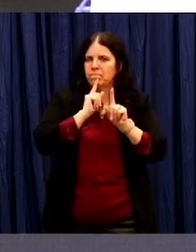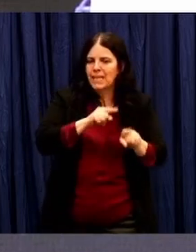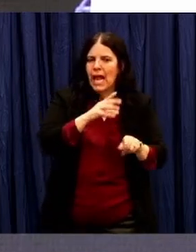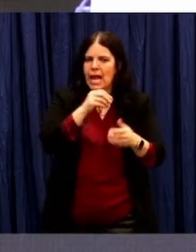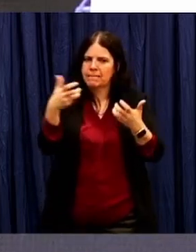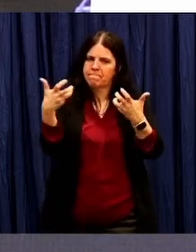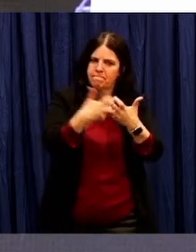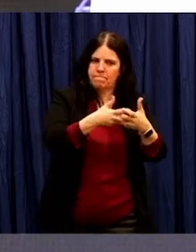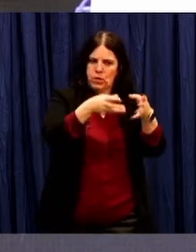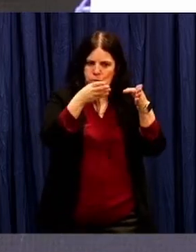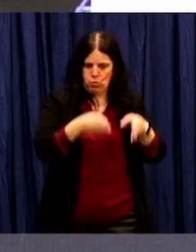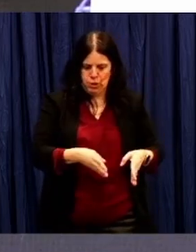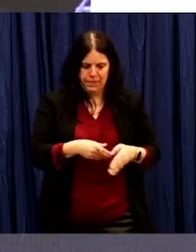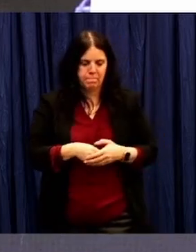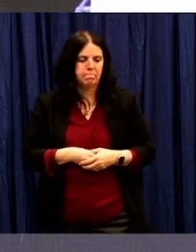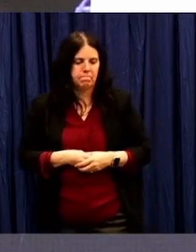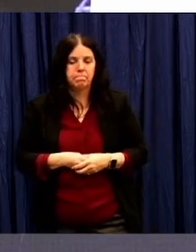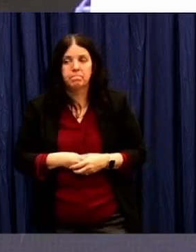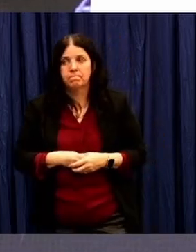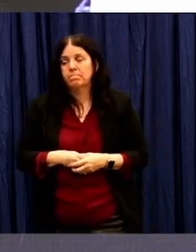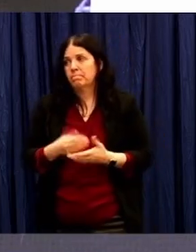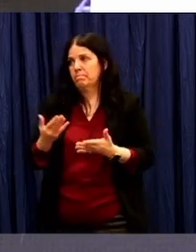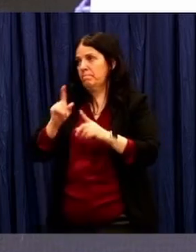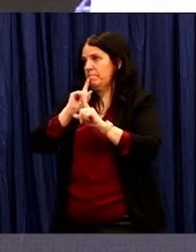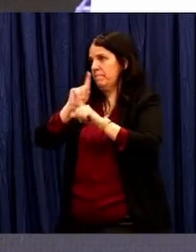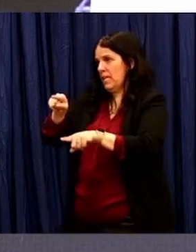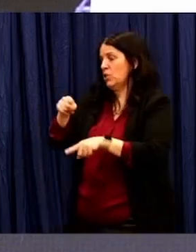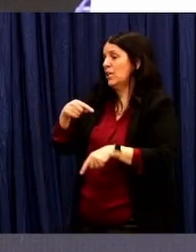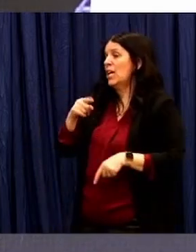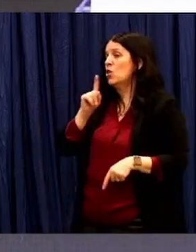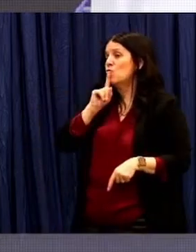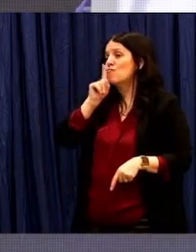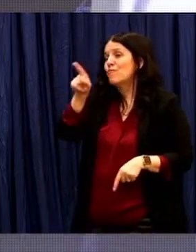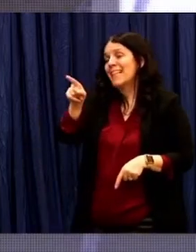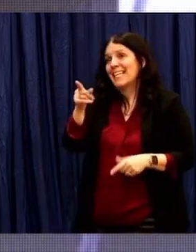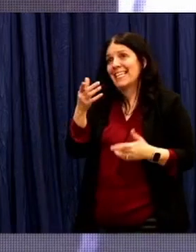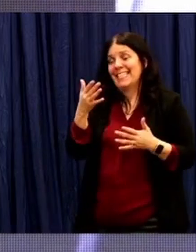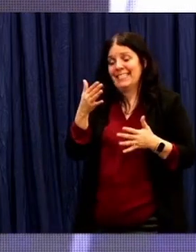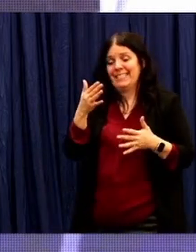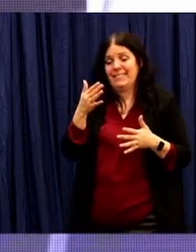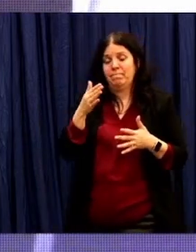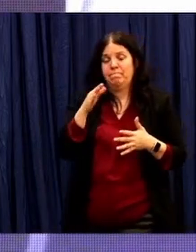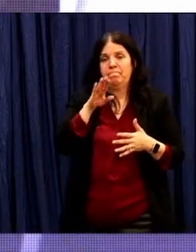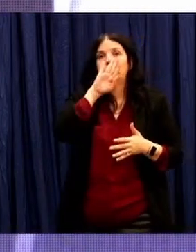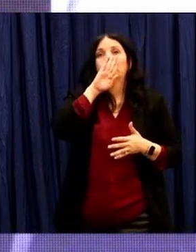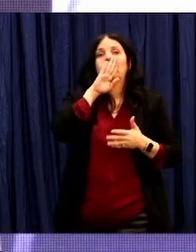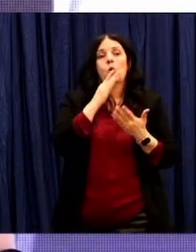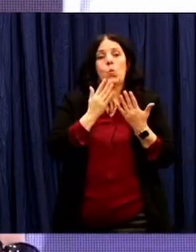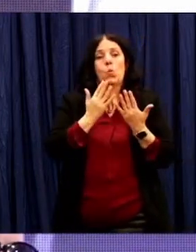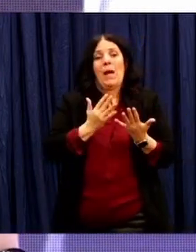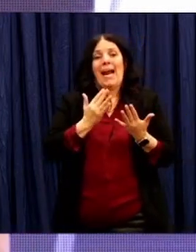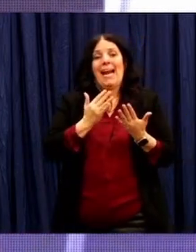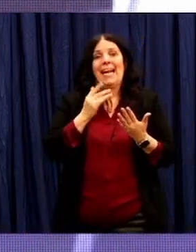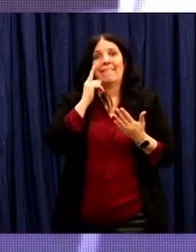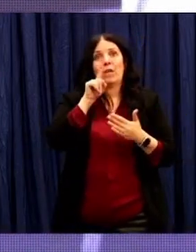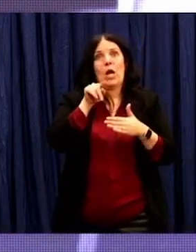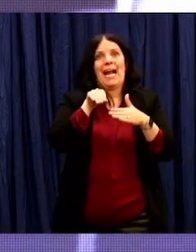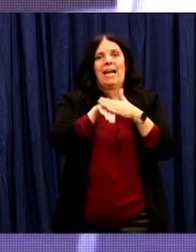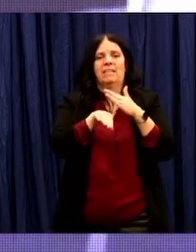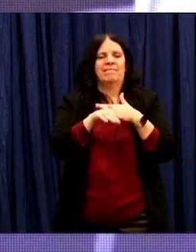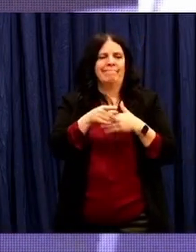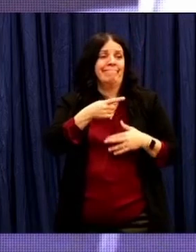Having to wait for access is something, unfortunately, that any one of us in the disability community